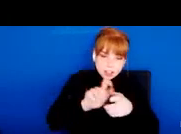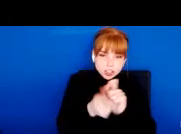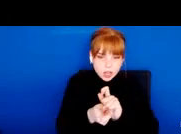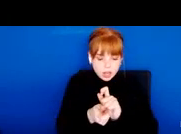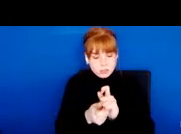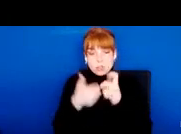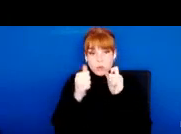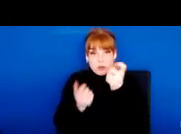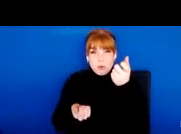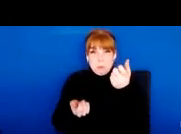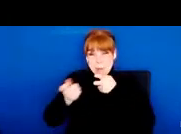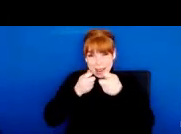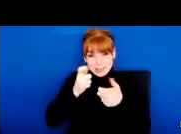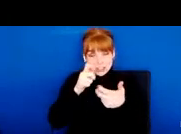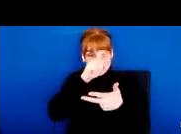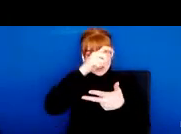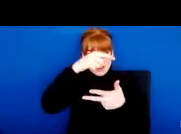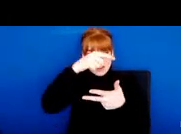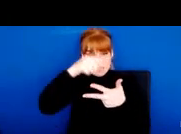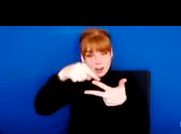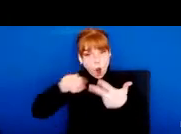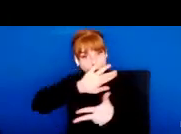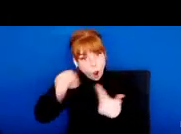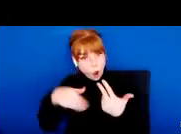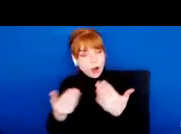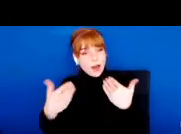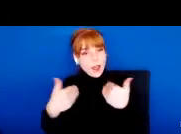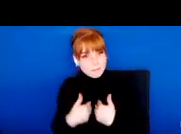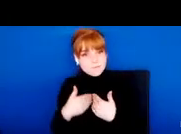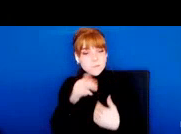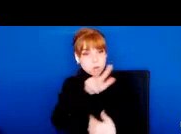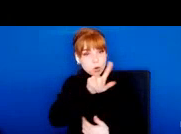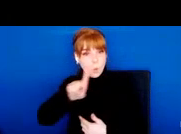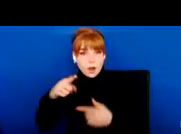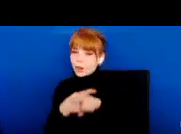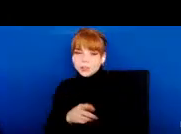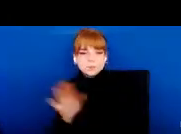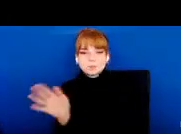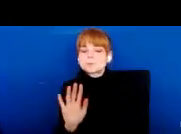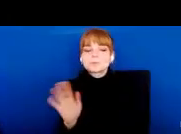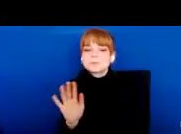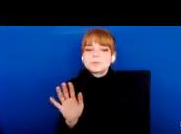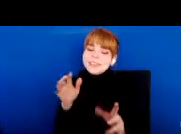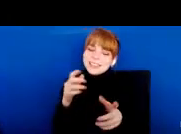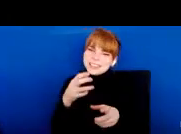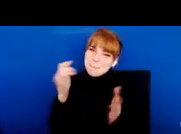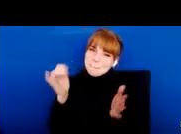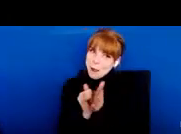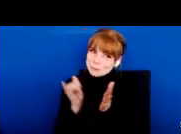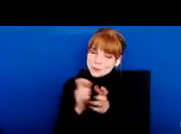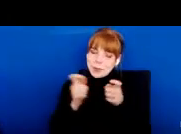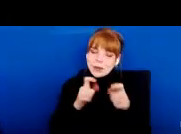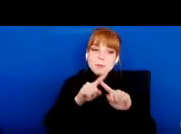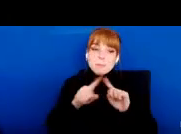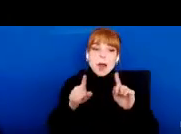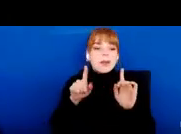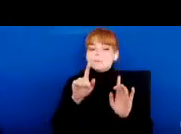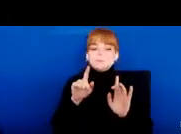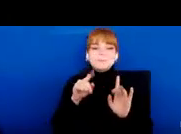becomes almost impossible. So that's not what it says. It really just says with the background. But there is one